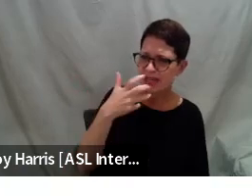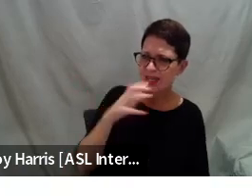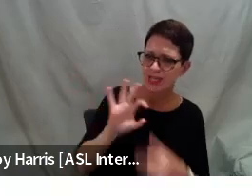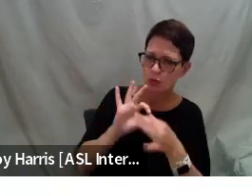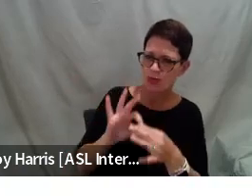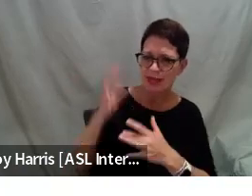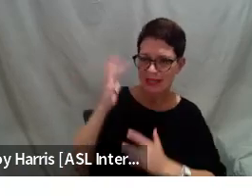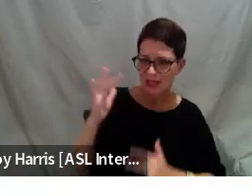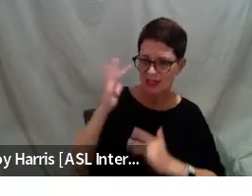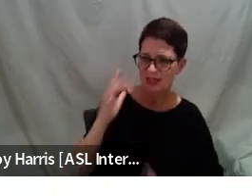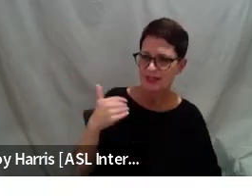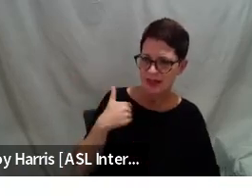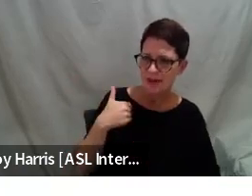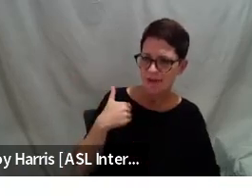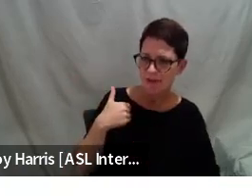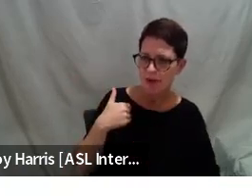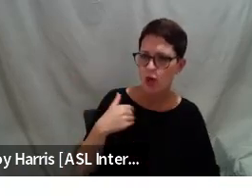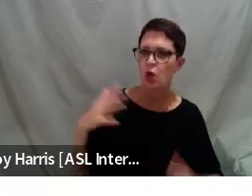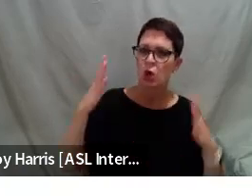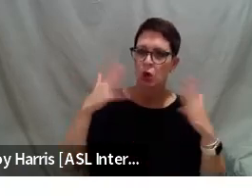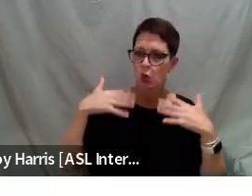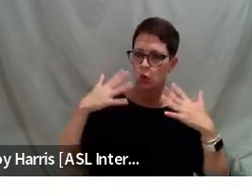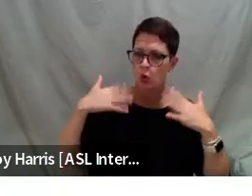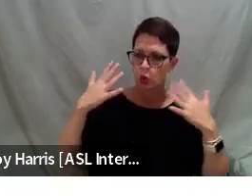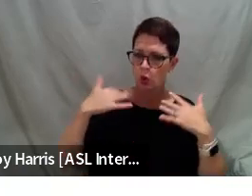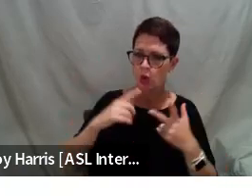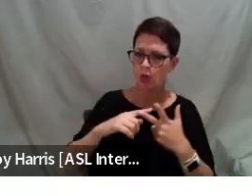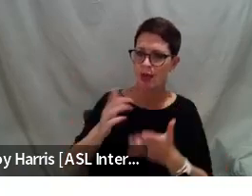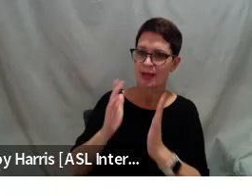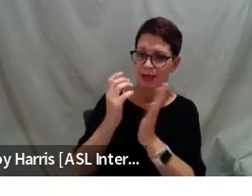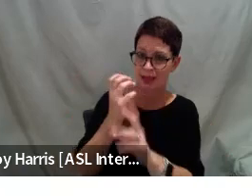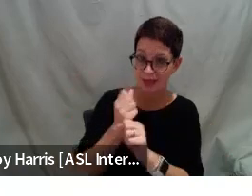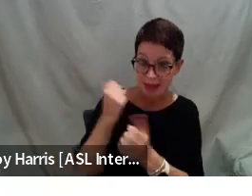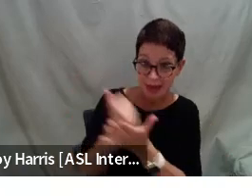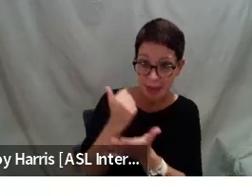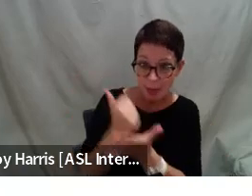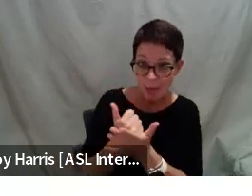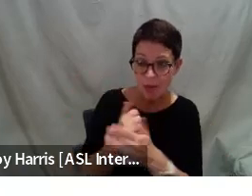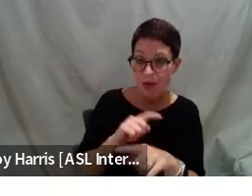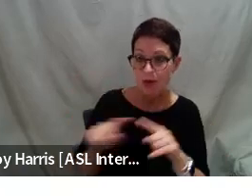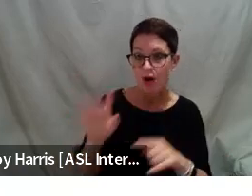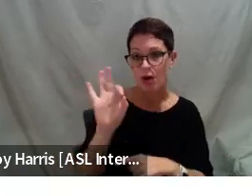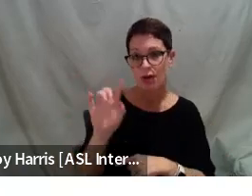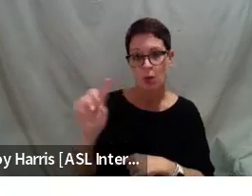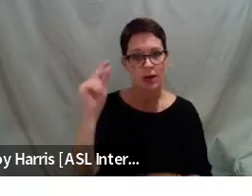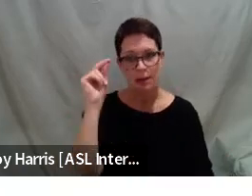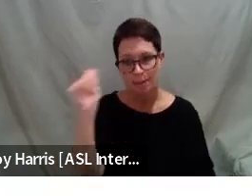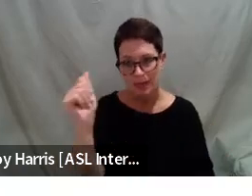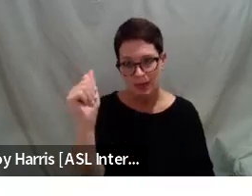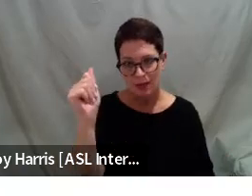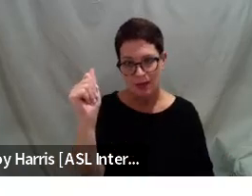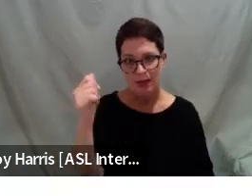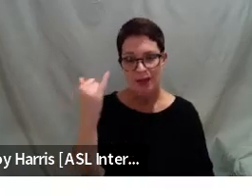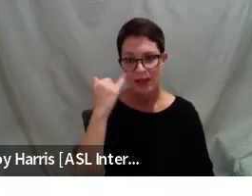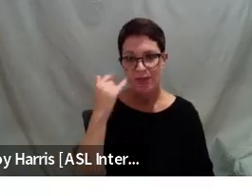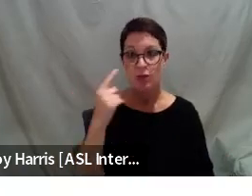heat-related illness, it's important to cool off, get help, and call 911 immediately if you